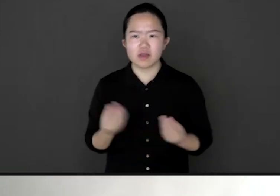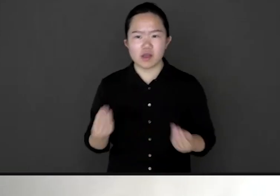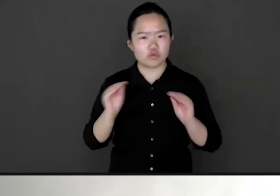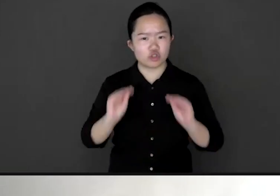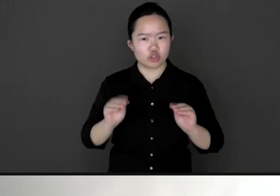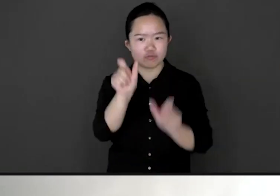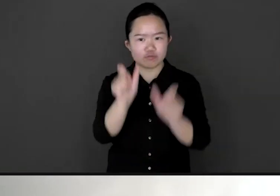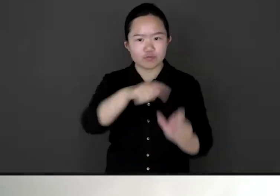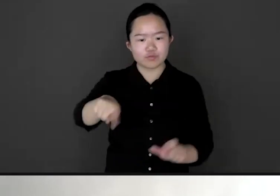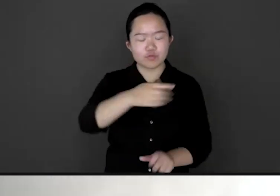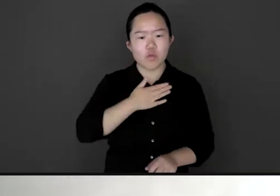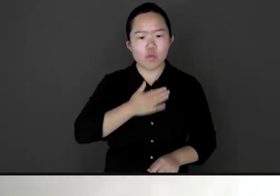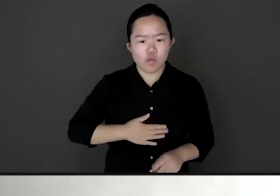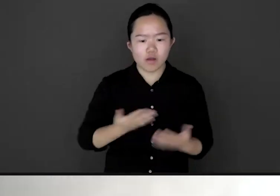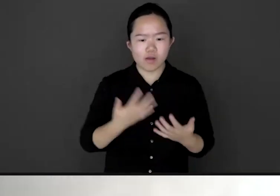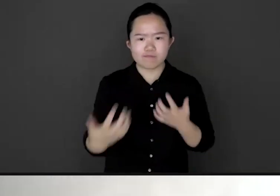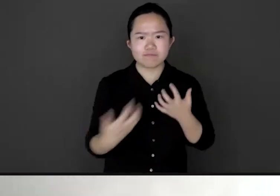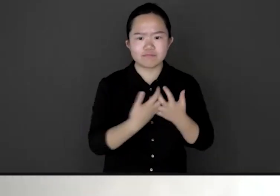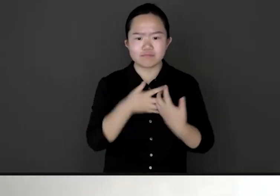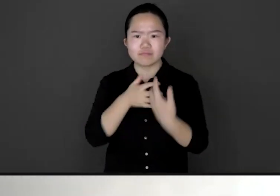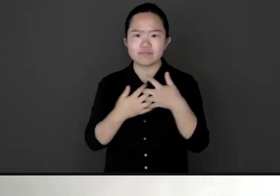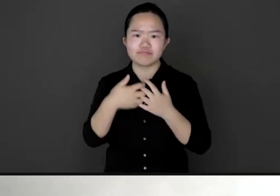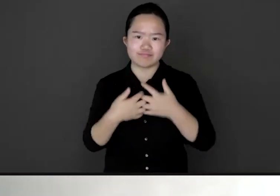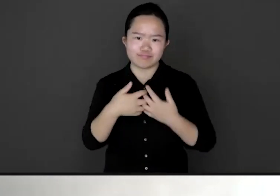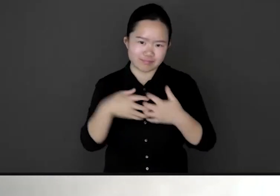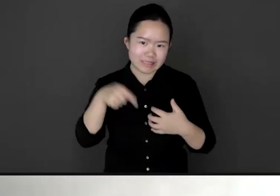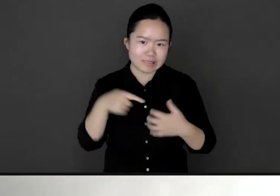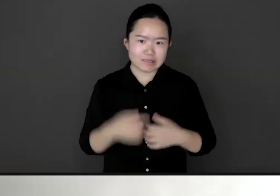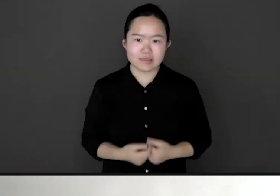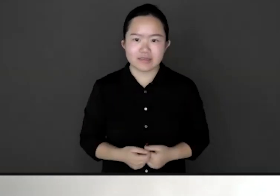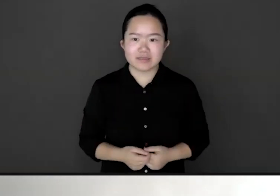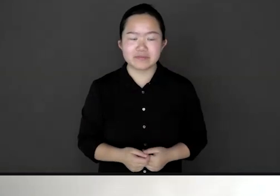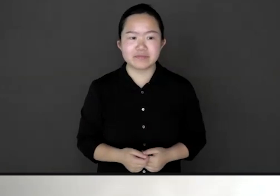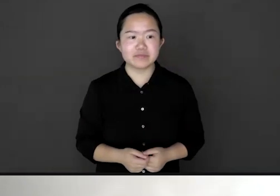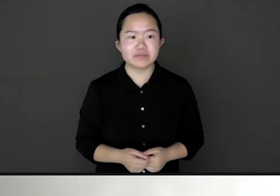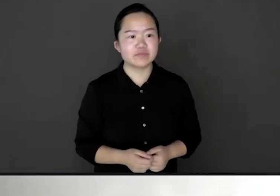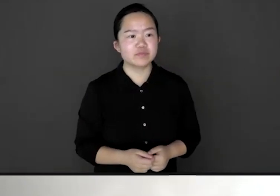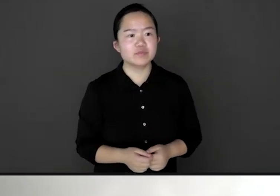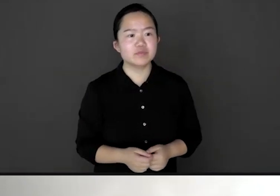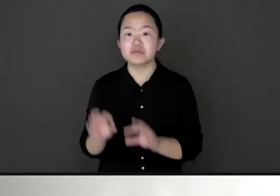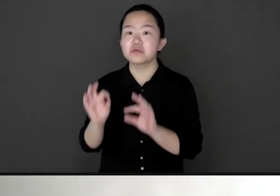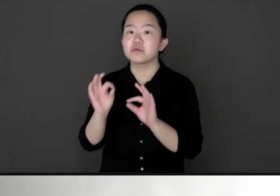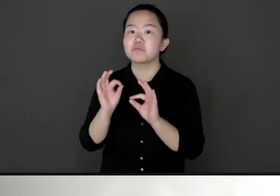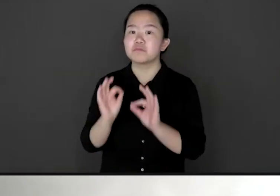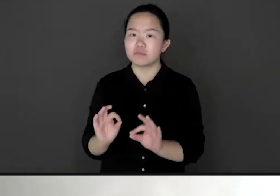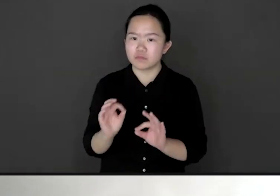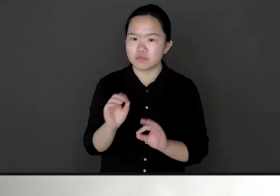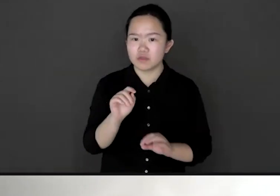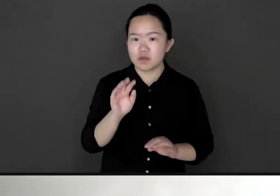organizations? How much easier can you make it for people to make your Google Docs,